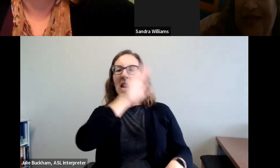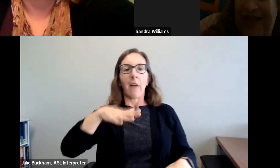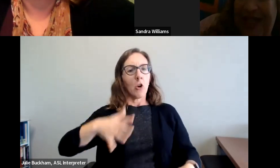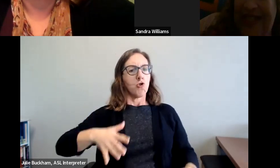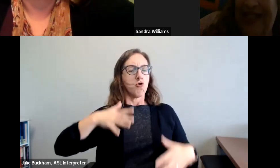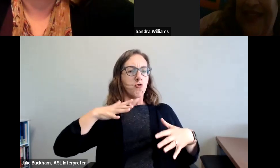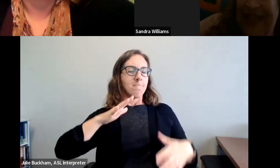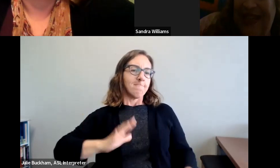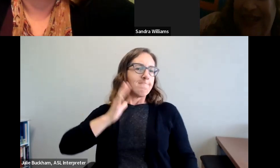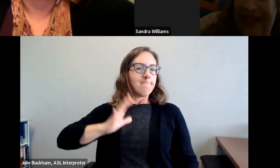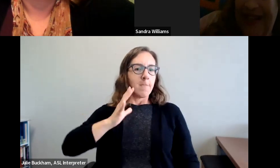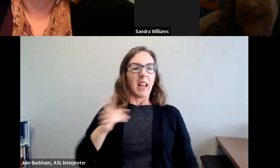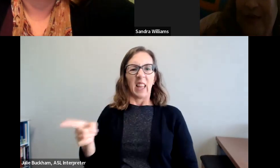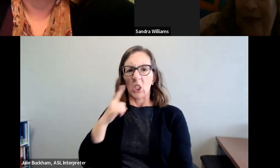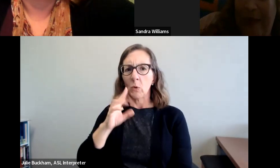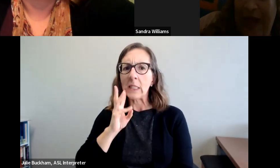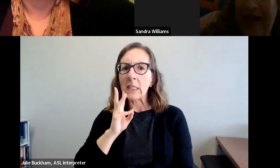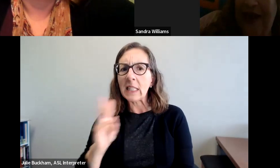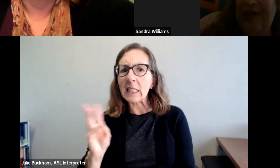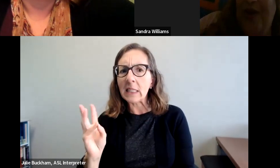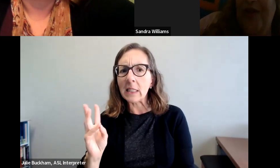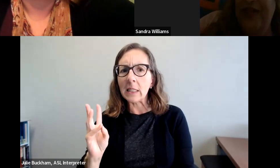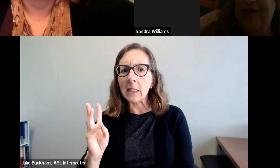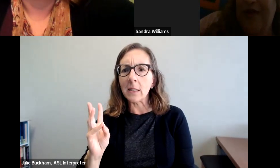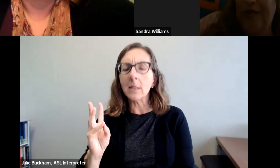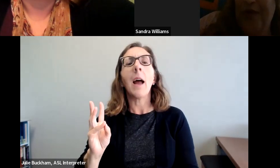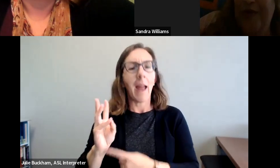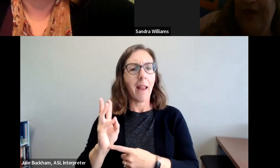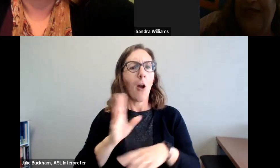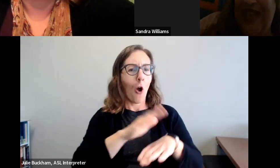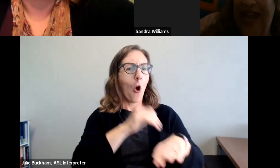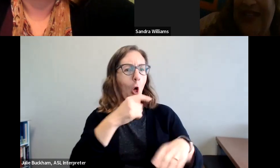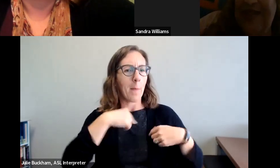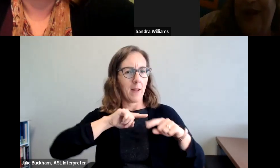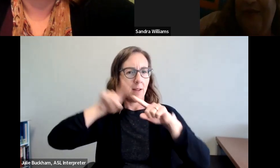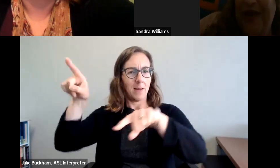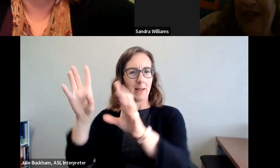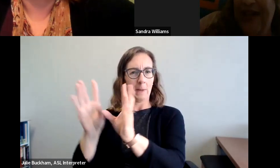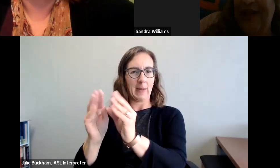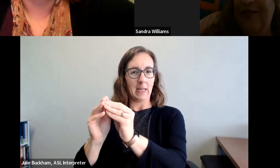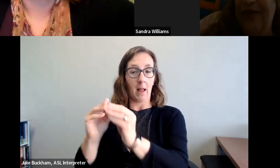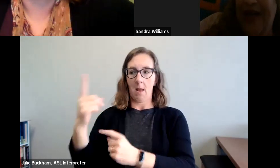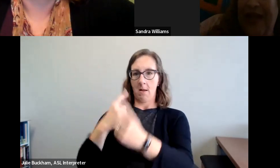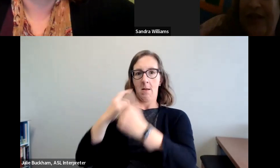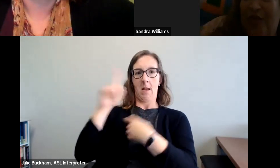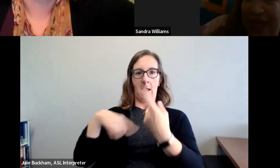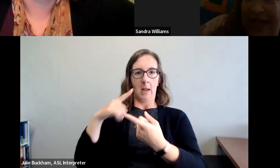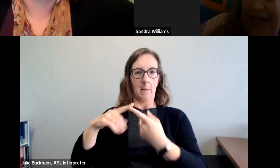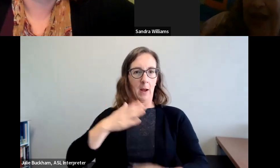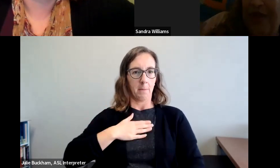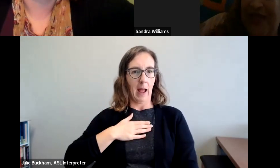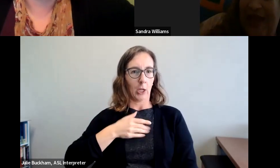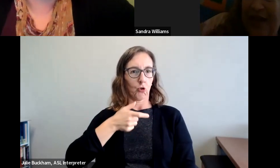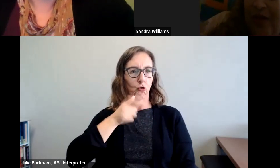she was 6, I think. And I got called into a room and was asked about my